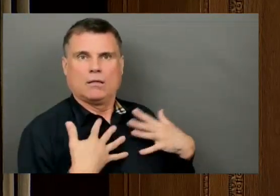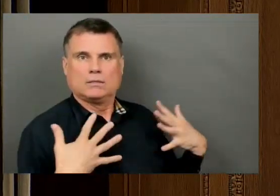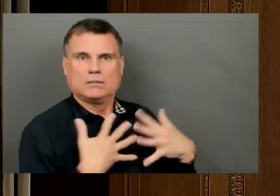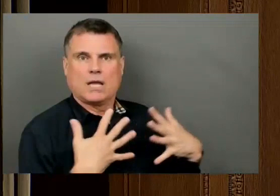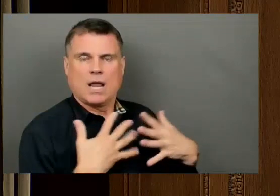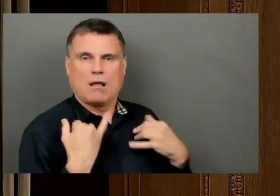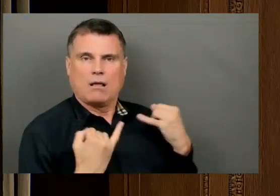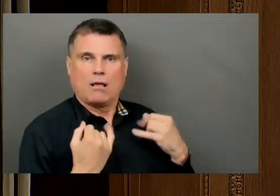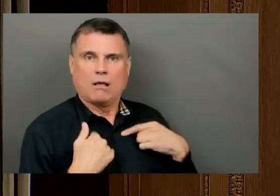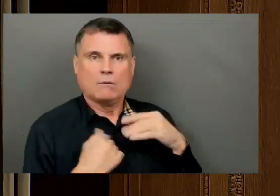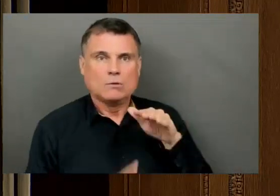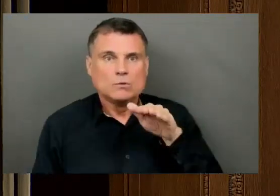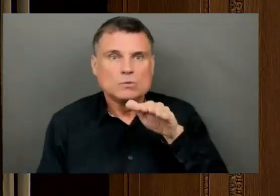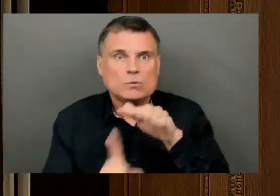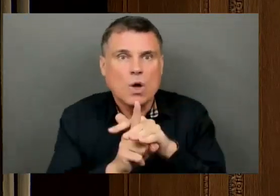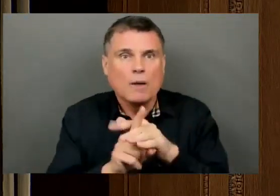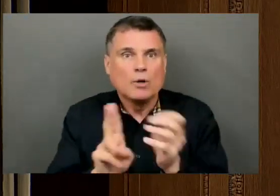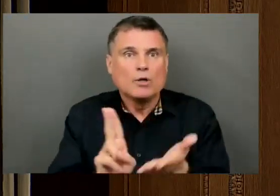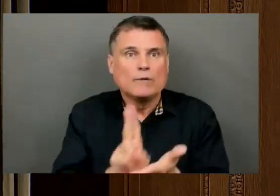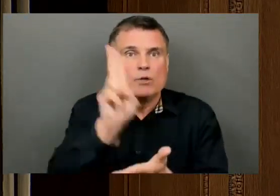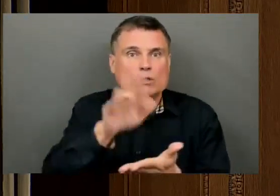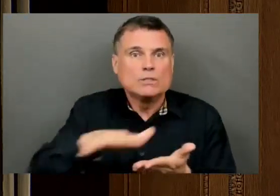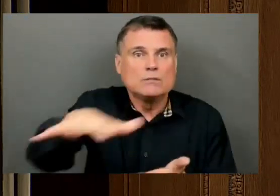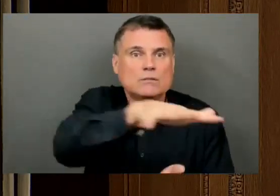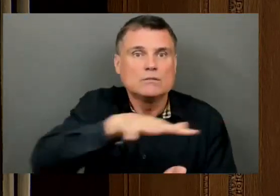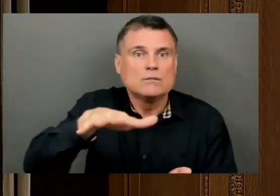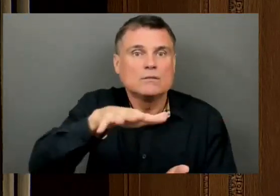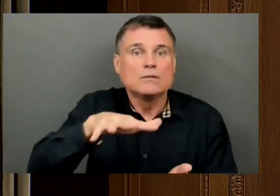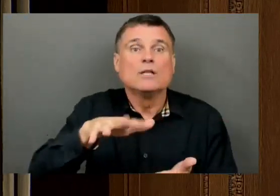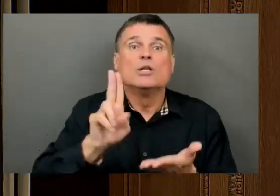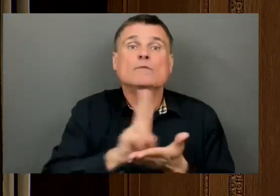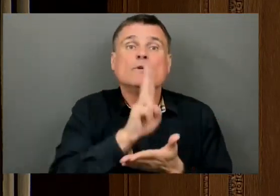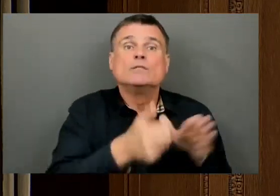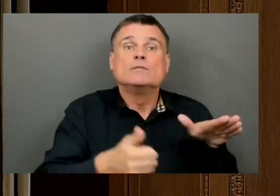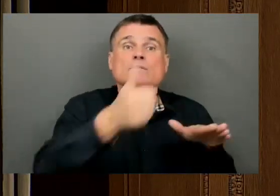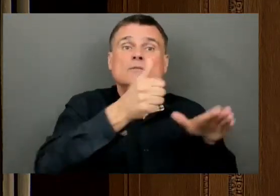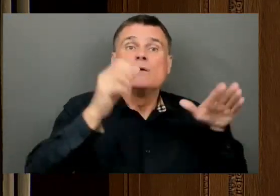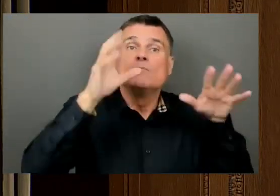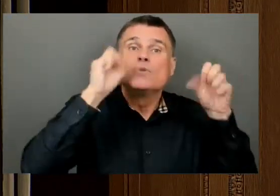Jews from being targeted." End quote.